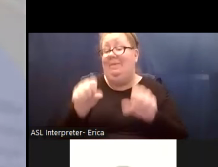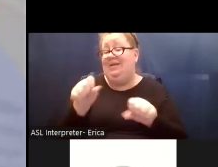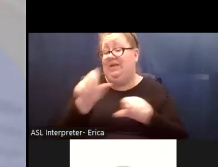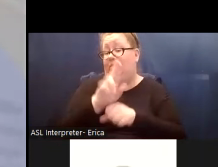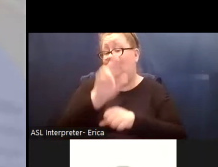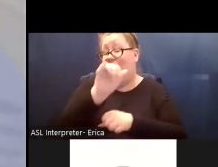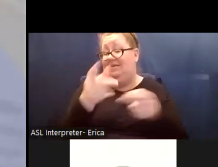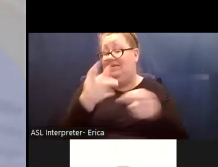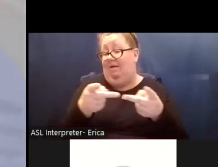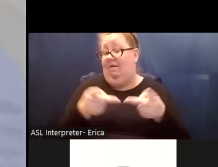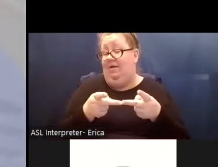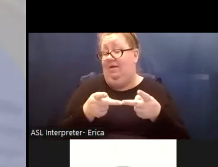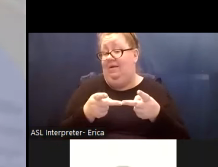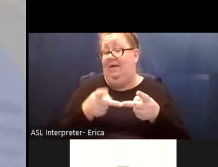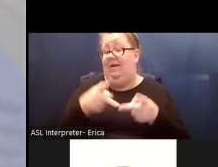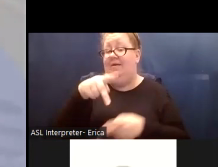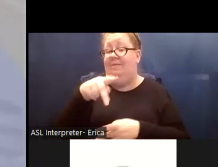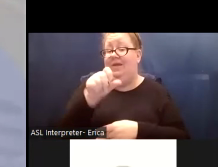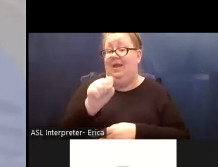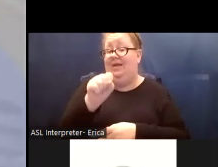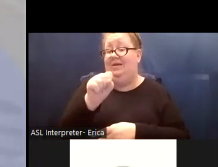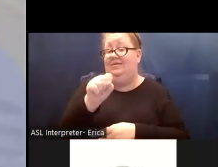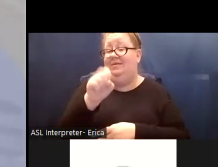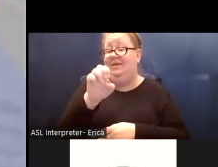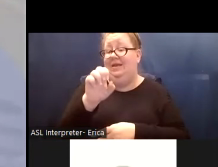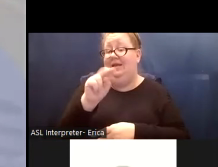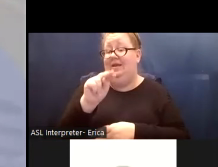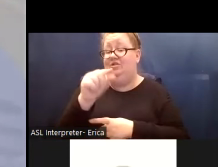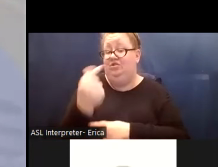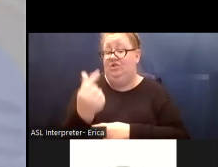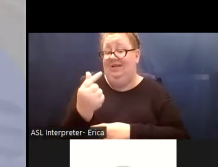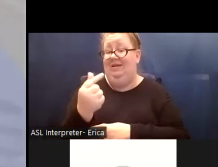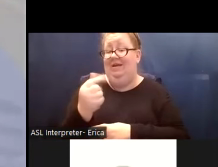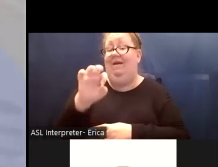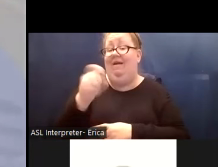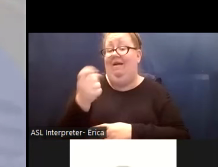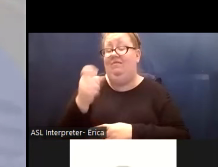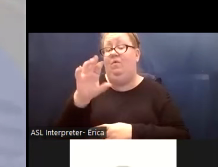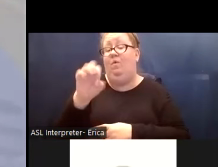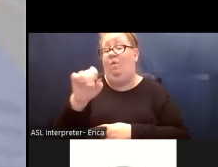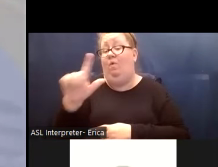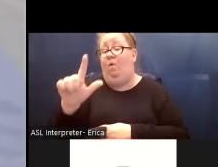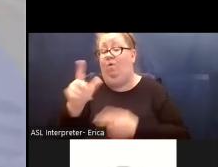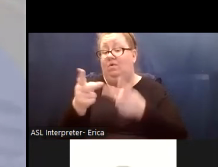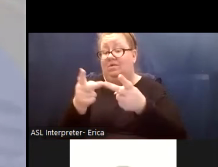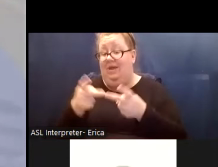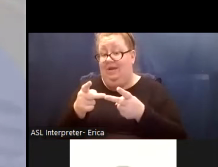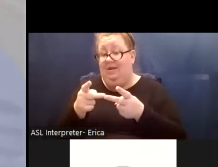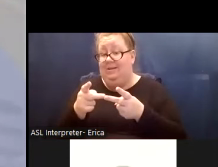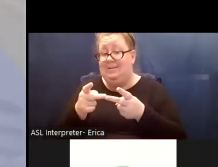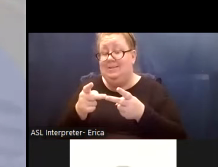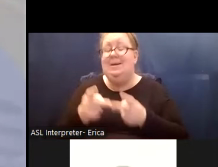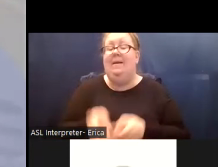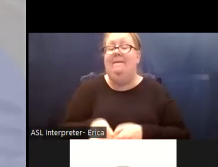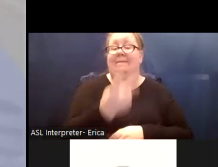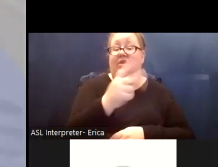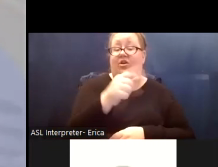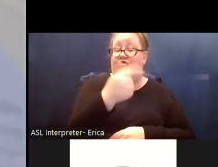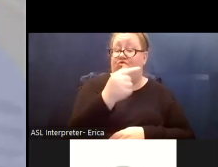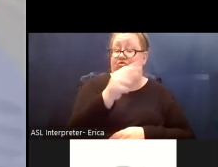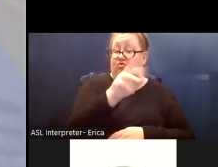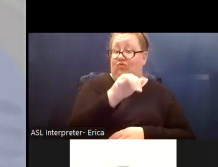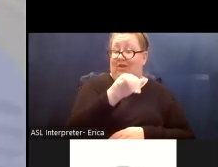and the PSENG X coal site. And also there are 2 greenways that